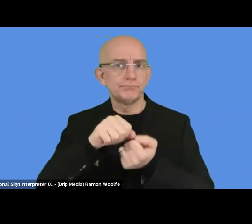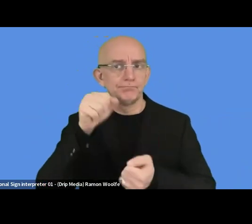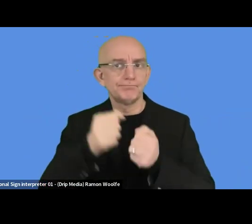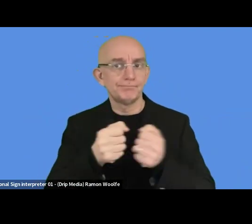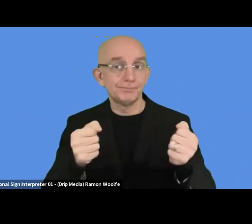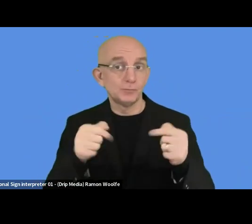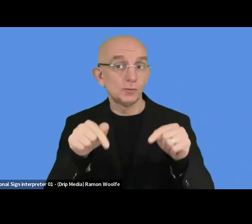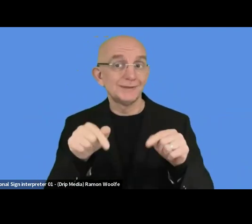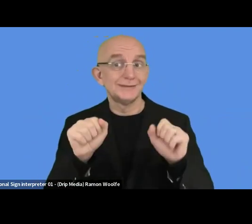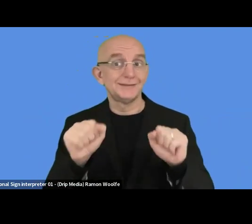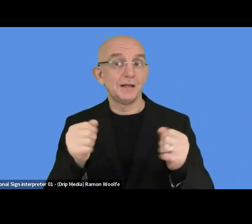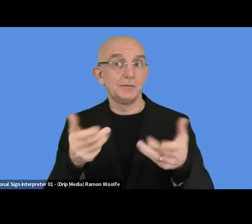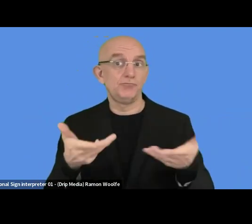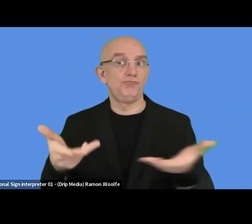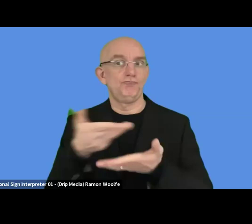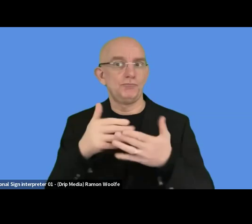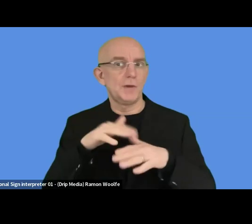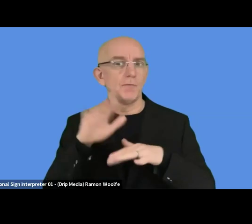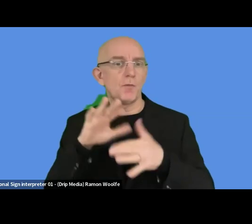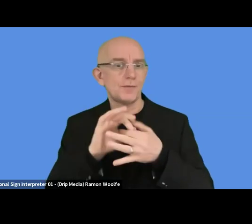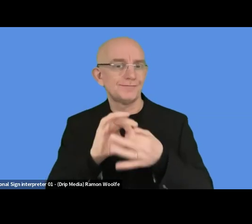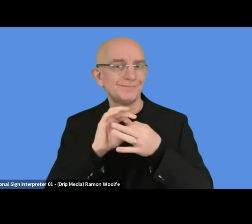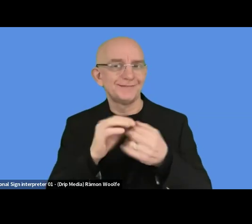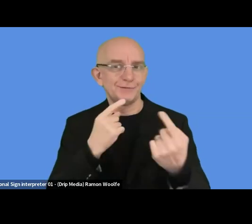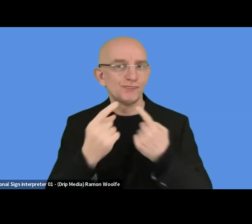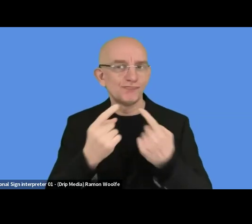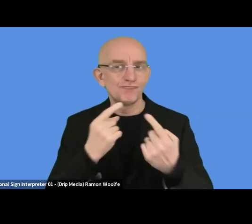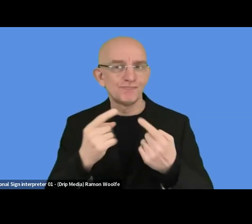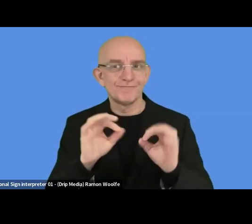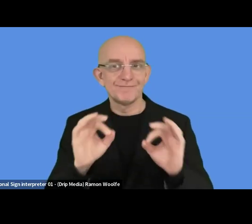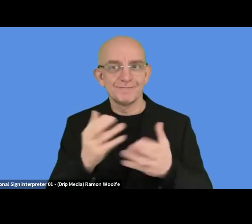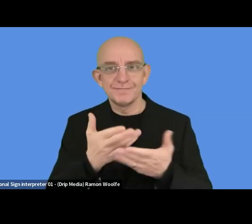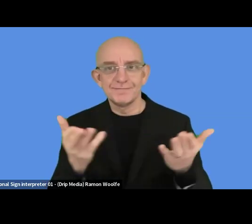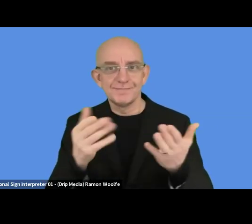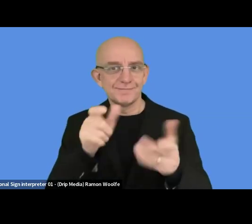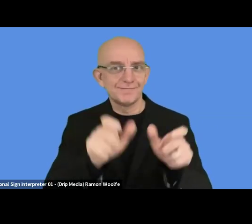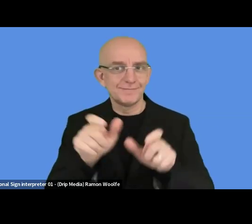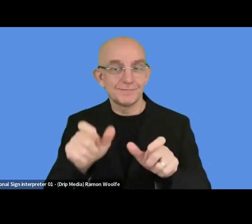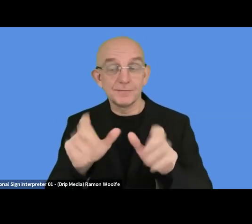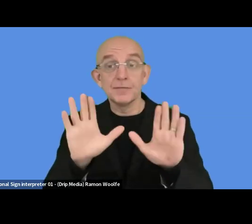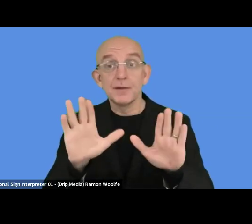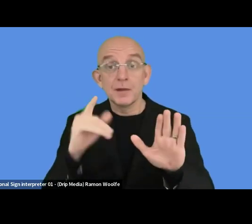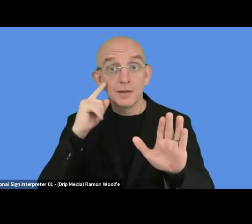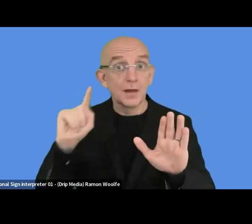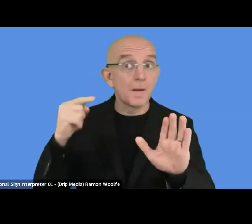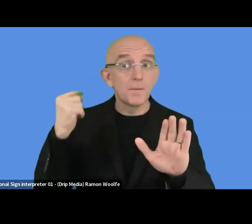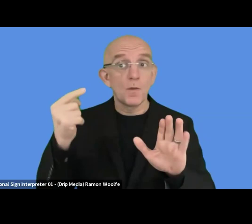to be more interactive so that I get a little bit of more insights from you, what's important that we're talking about